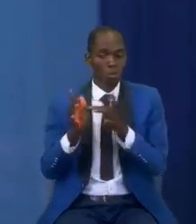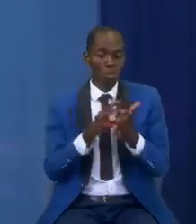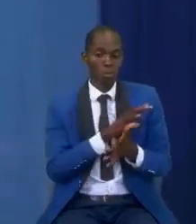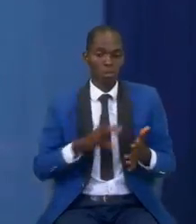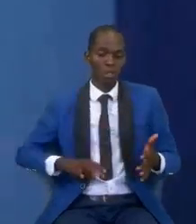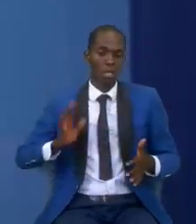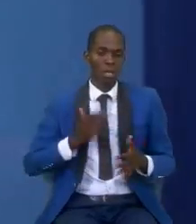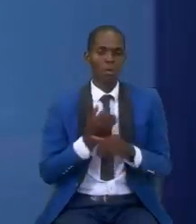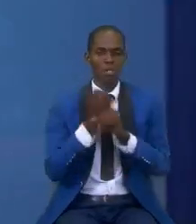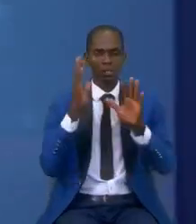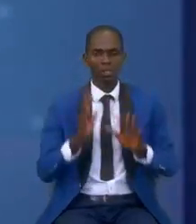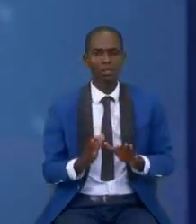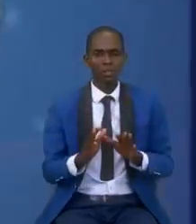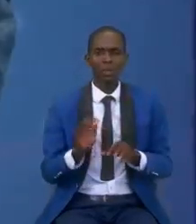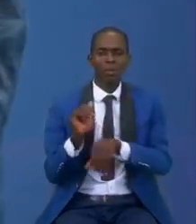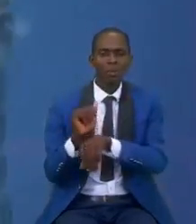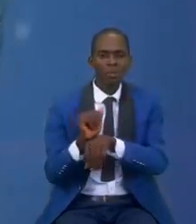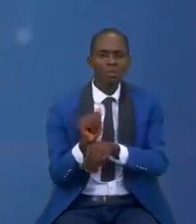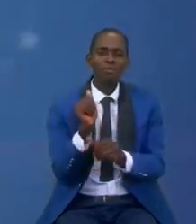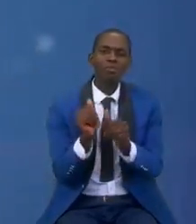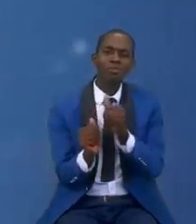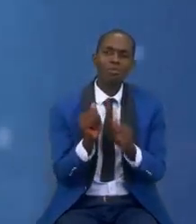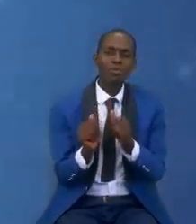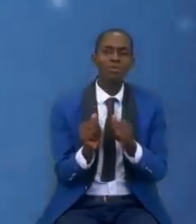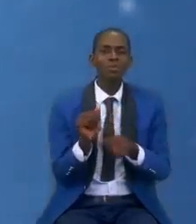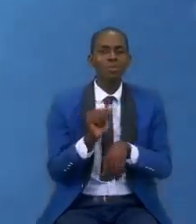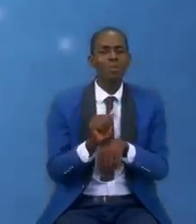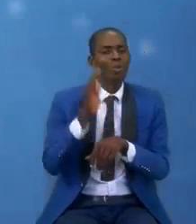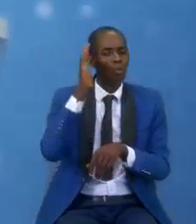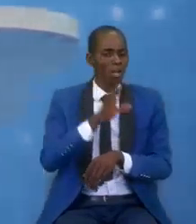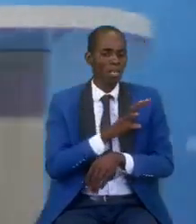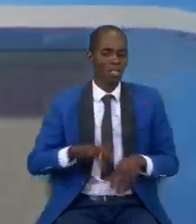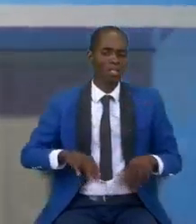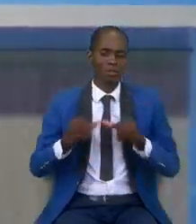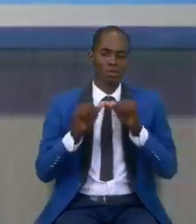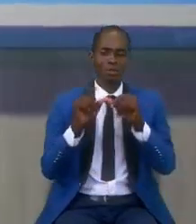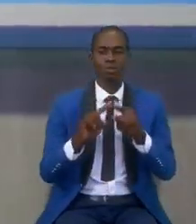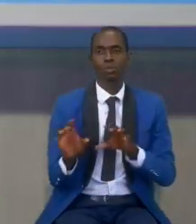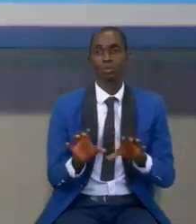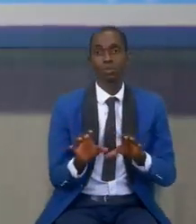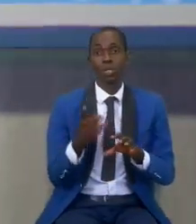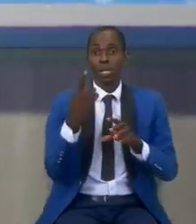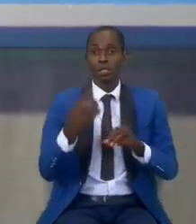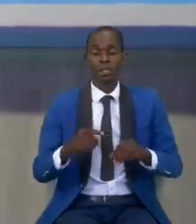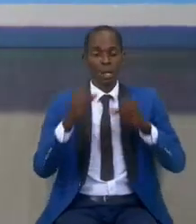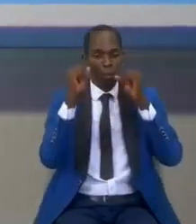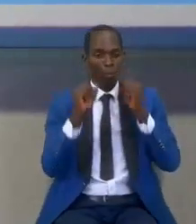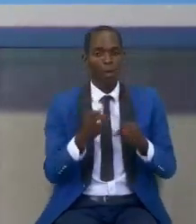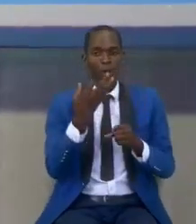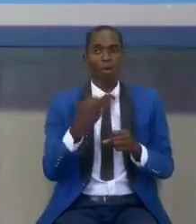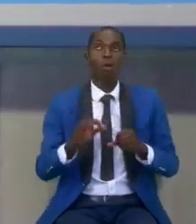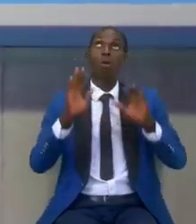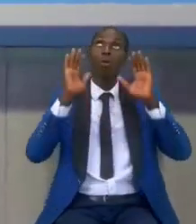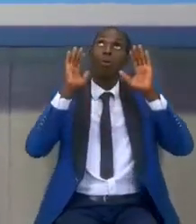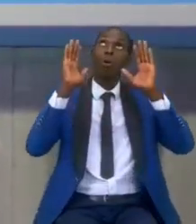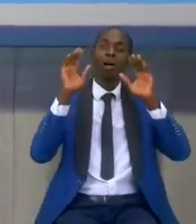do? The power for wonders as he works. We're looking at Isaiah again,